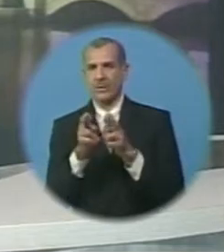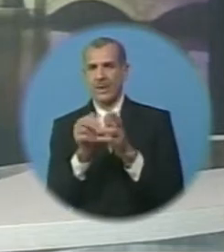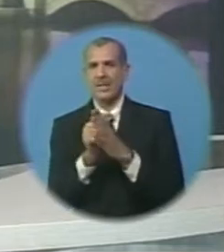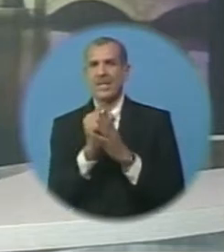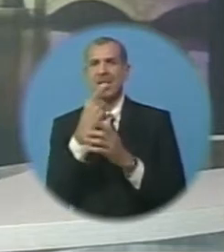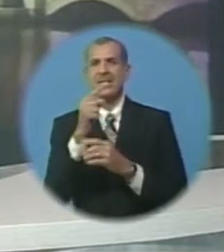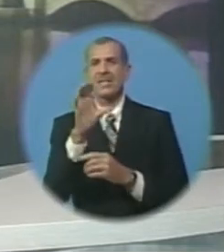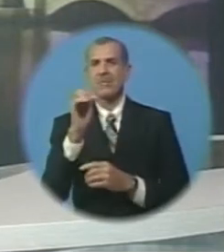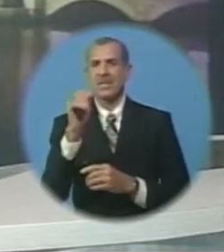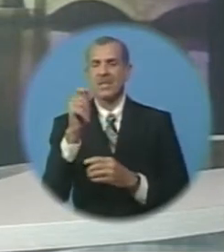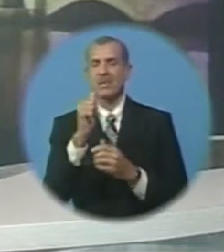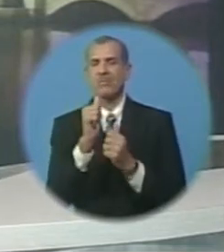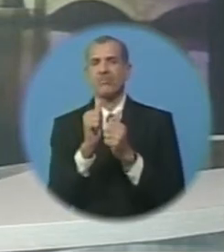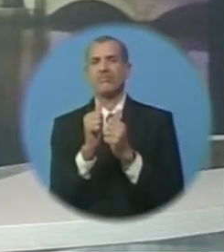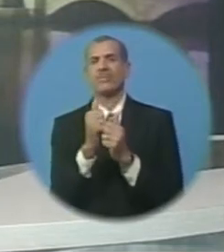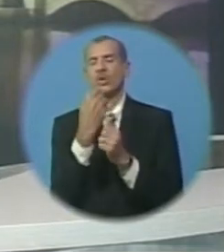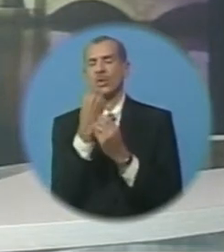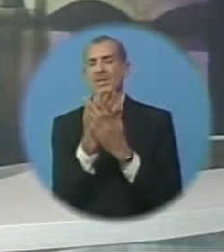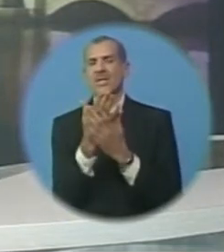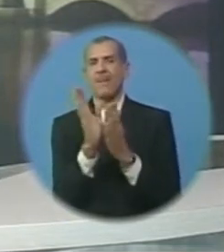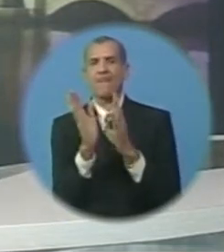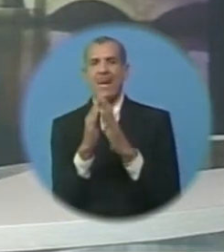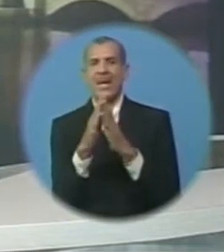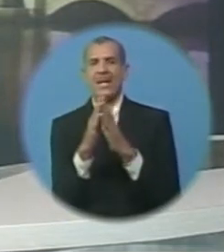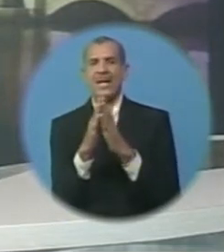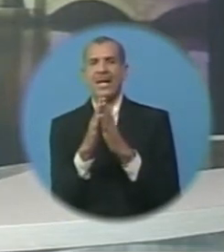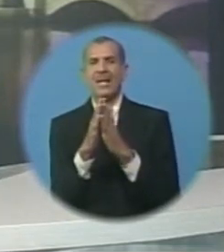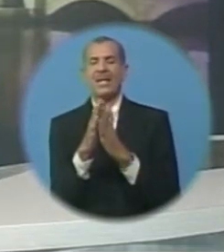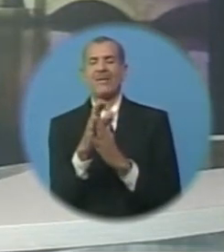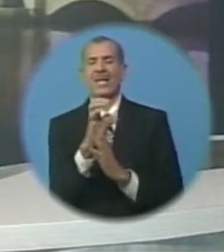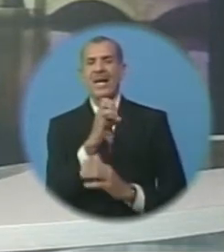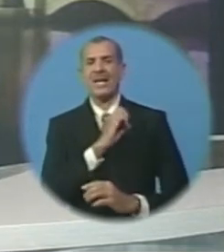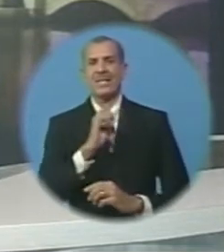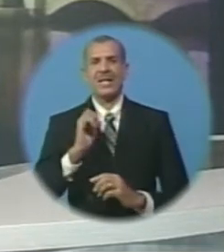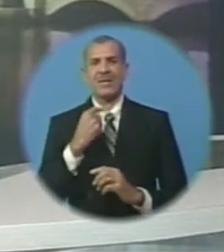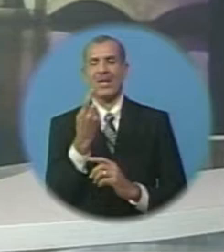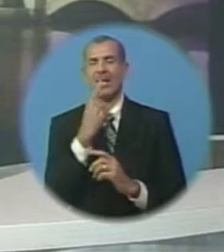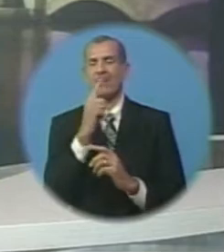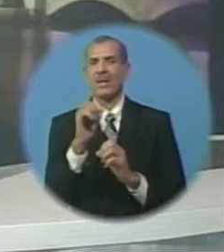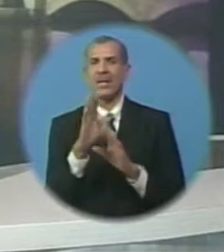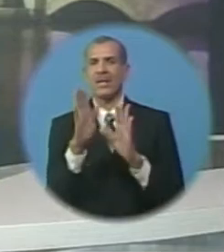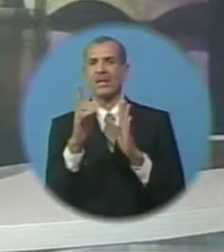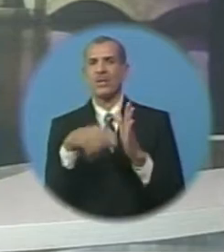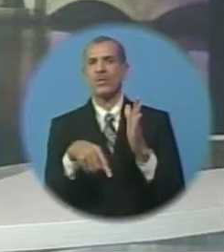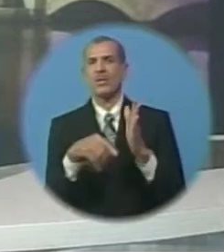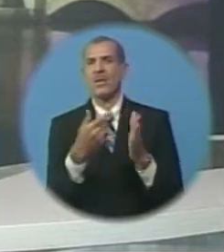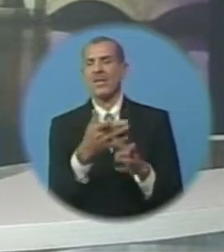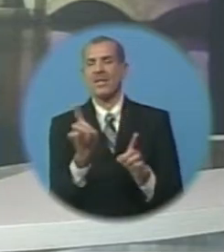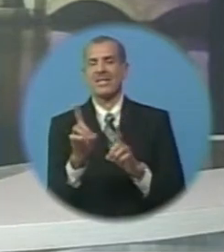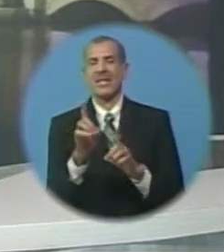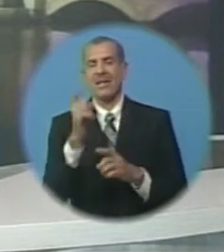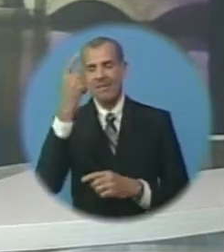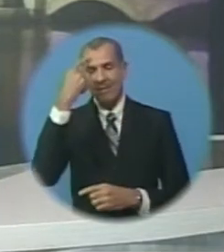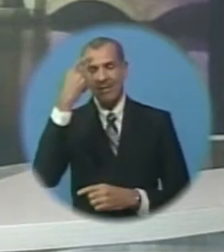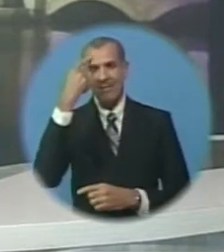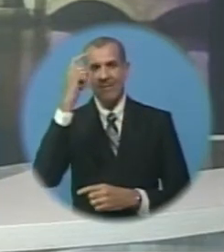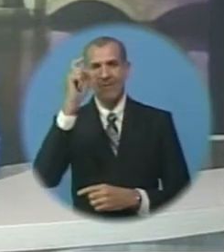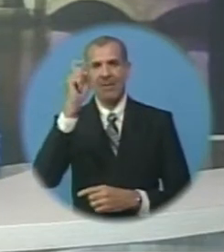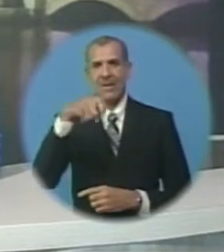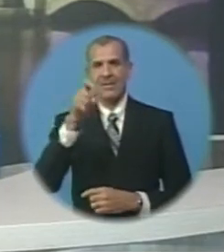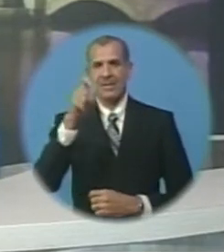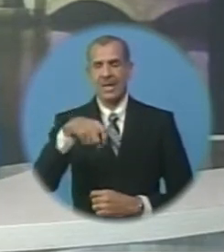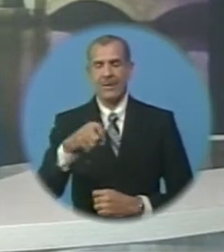CBC News they have met with the union's executive and have been given the all clear to do whatever they deem necessary.